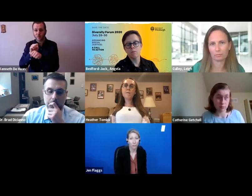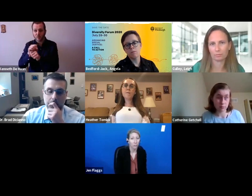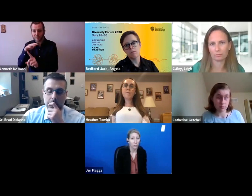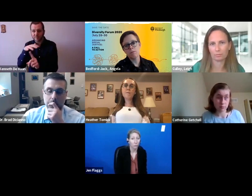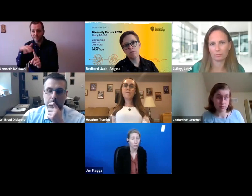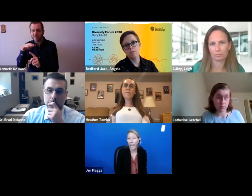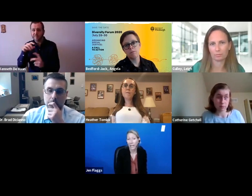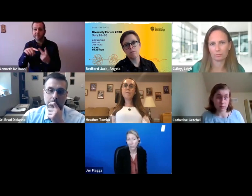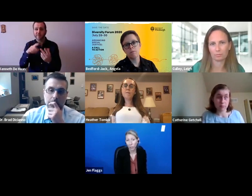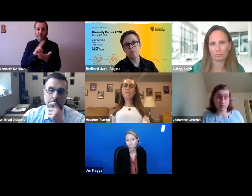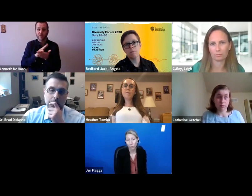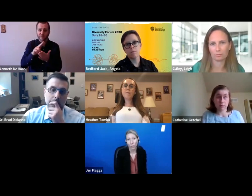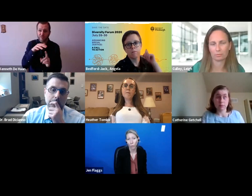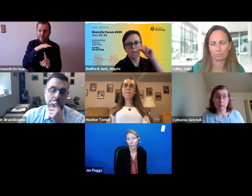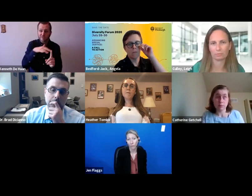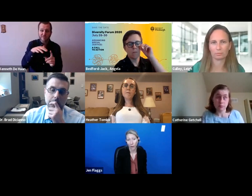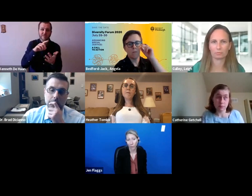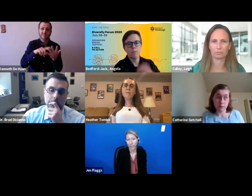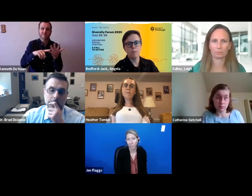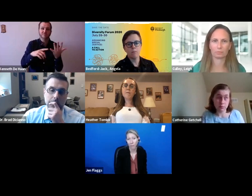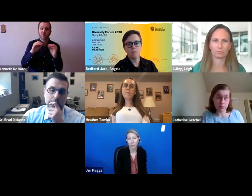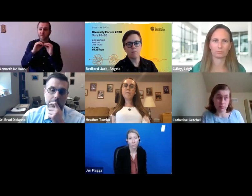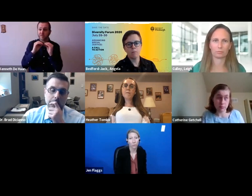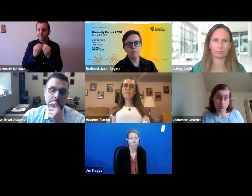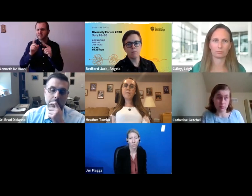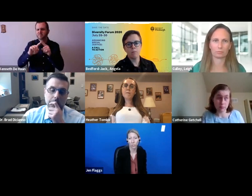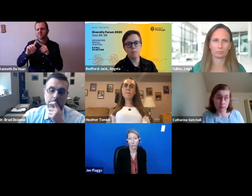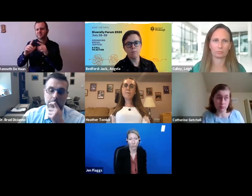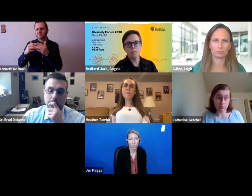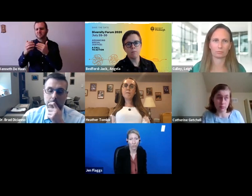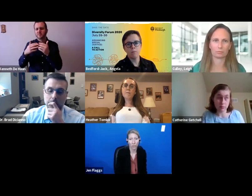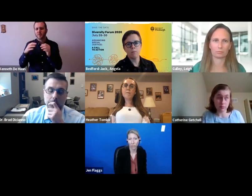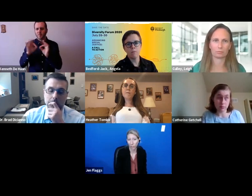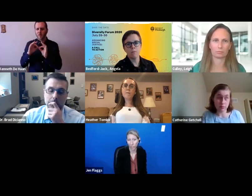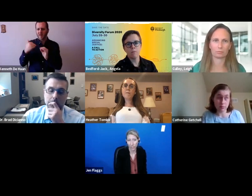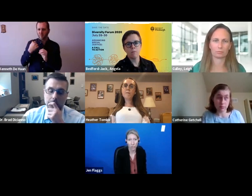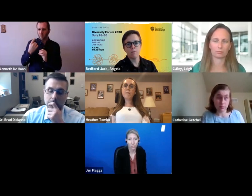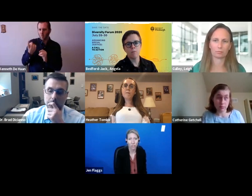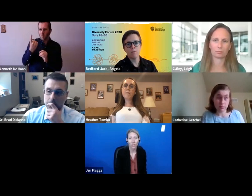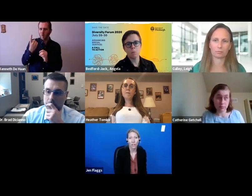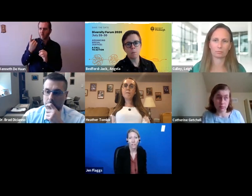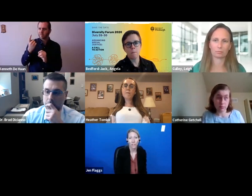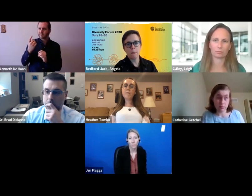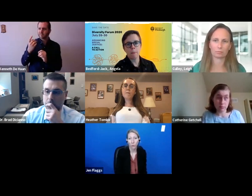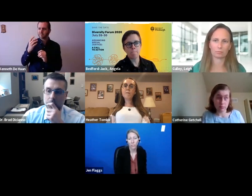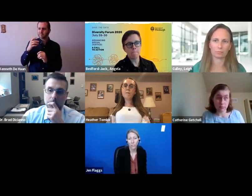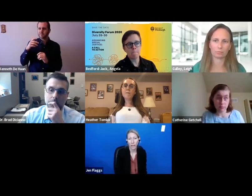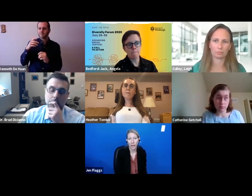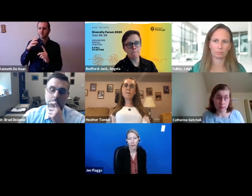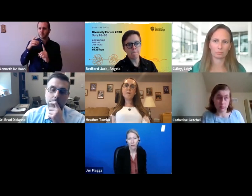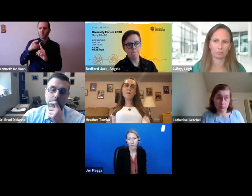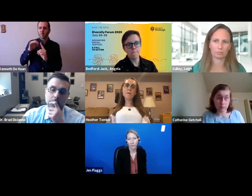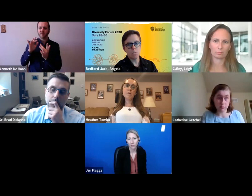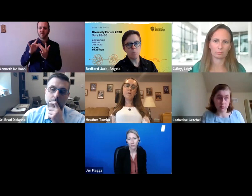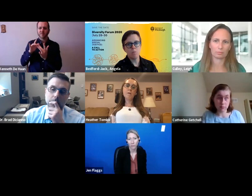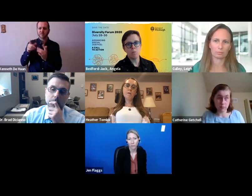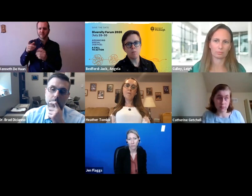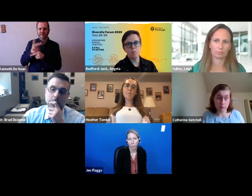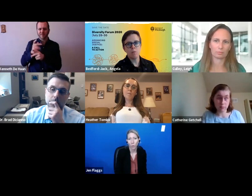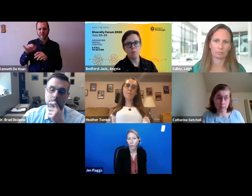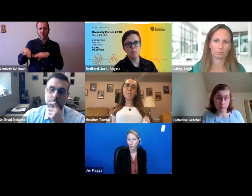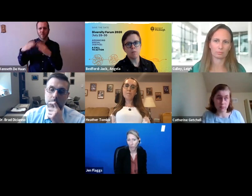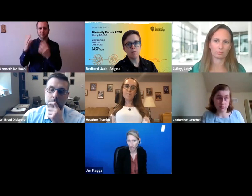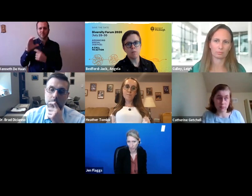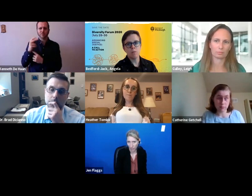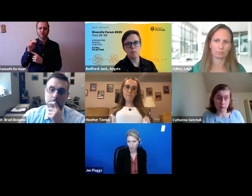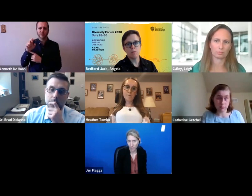that really anywhere you work, whatever environment that may be, whether it's a university or at an organization, it's important to have